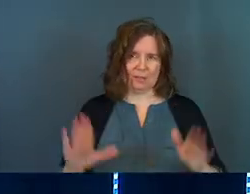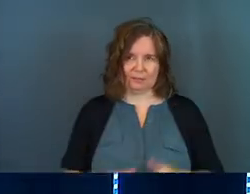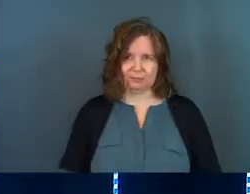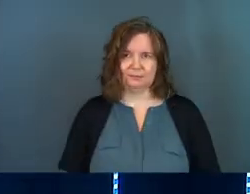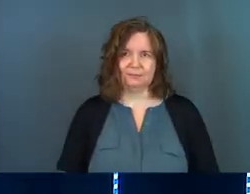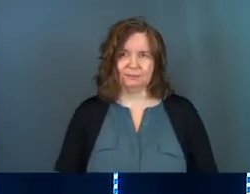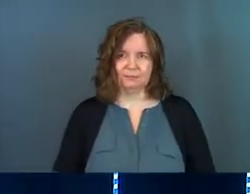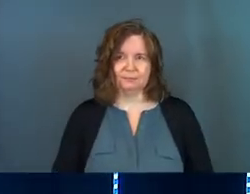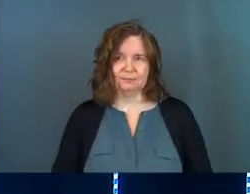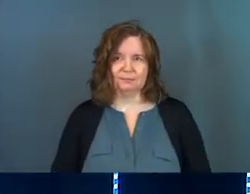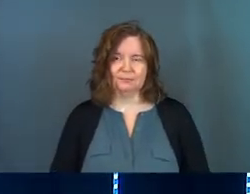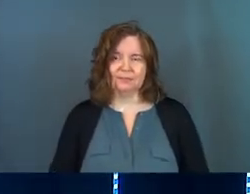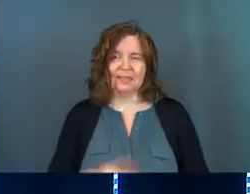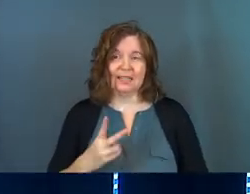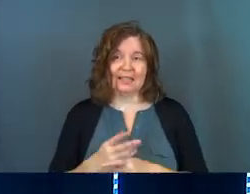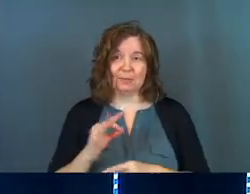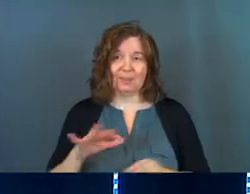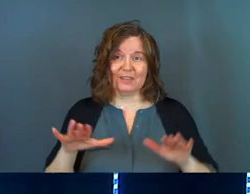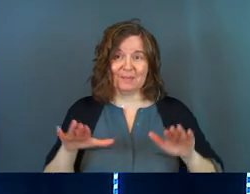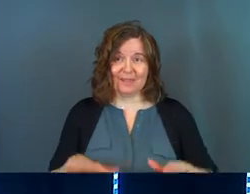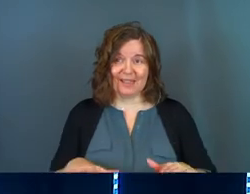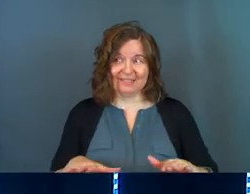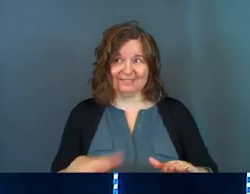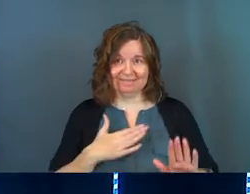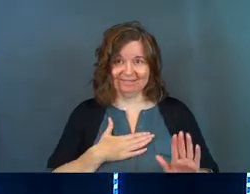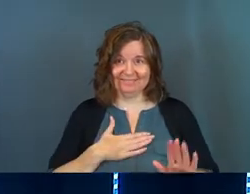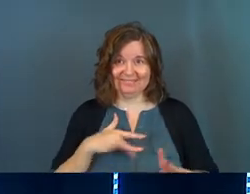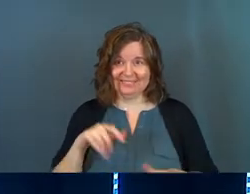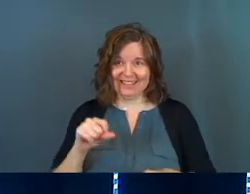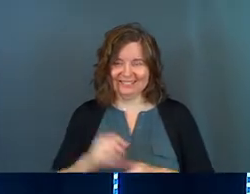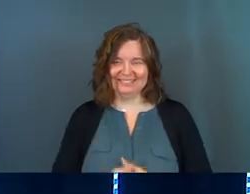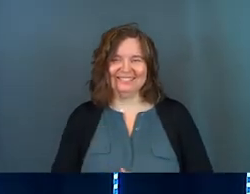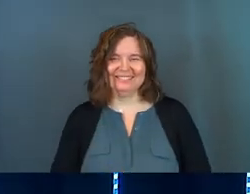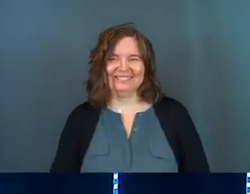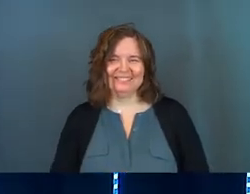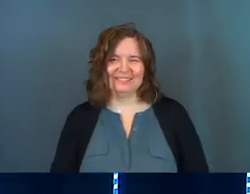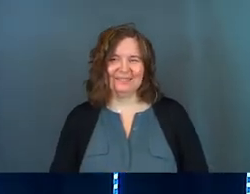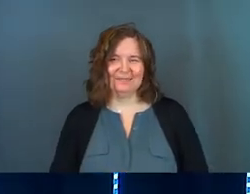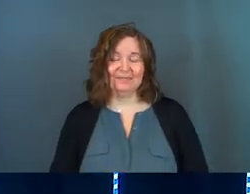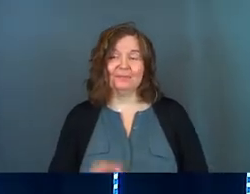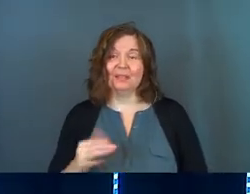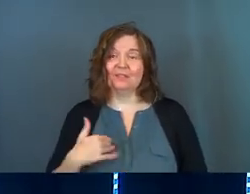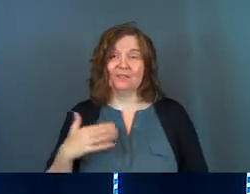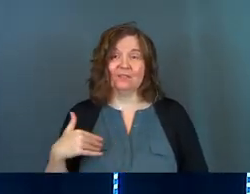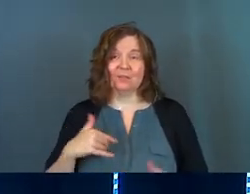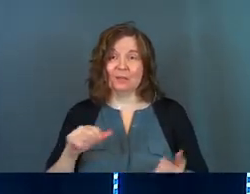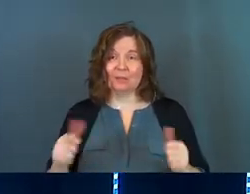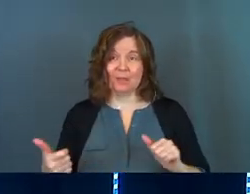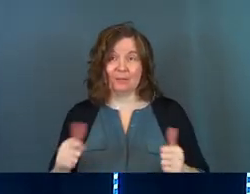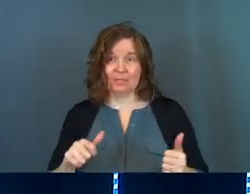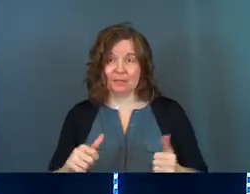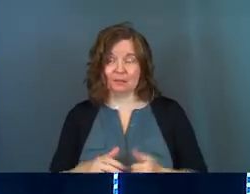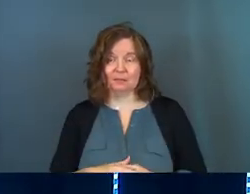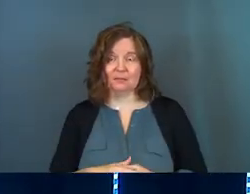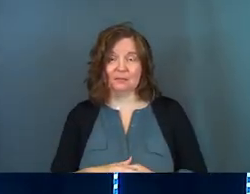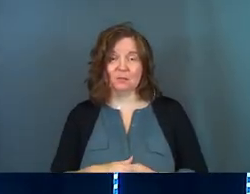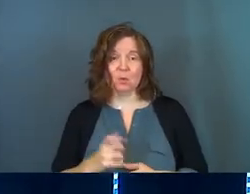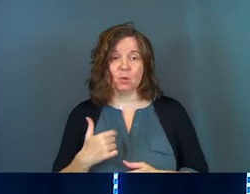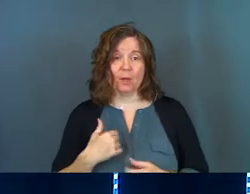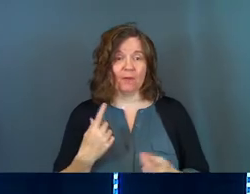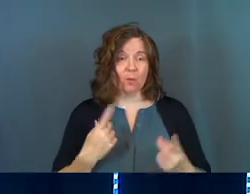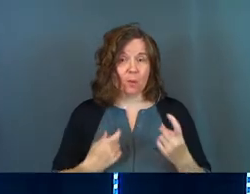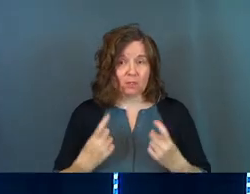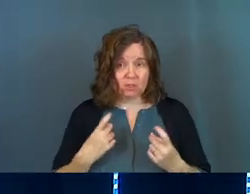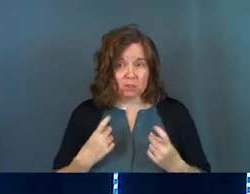great. Keep your feet planted, though. Yeah. If you haven't been baptized or you